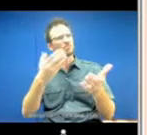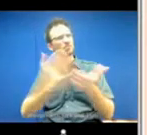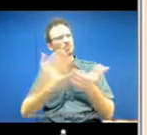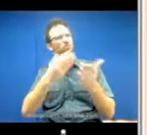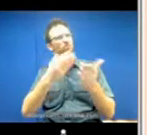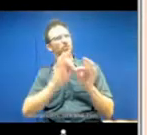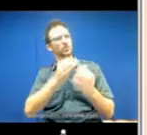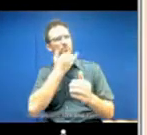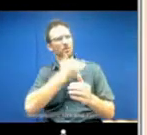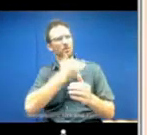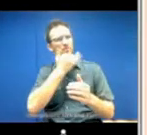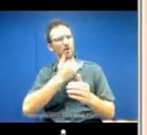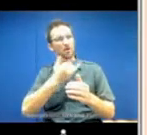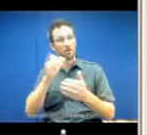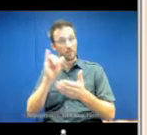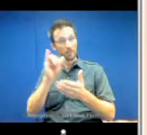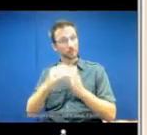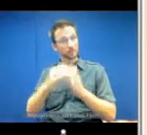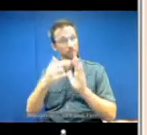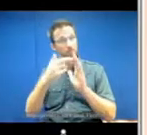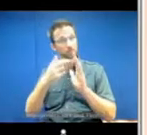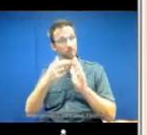No, you understood what I said.